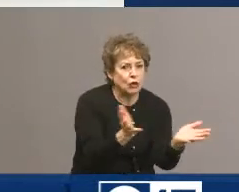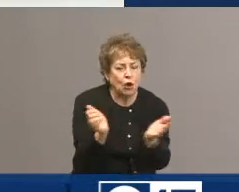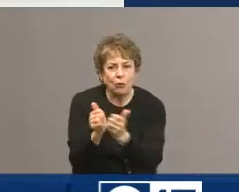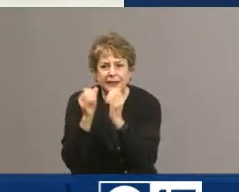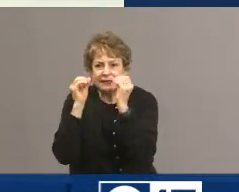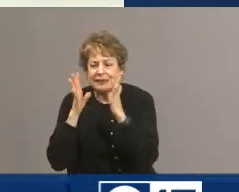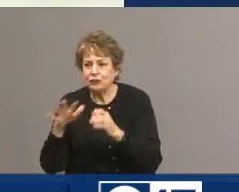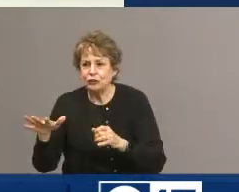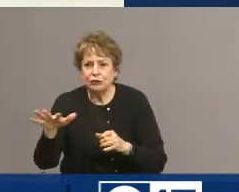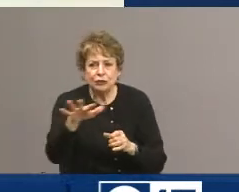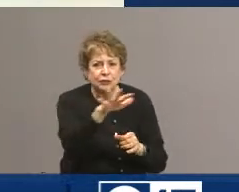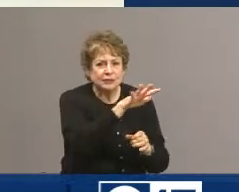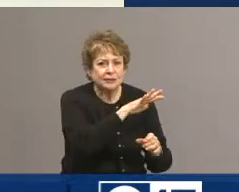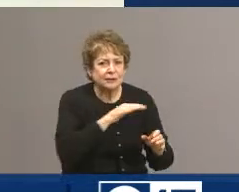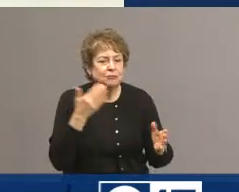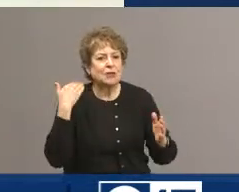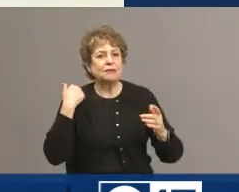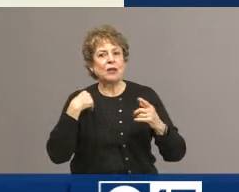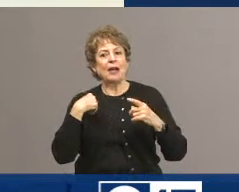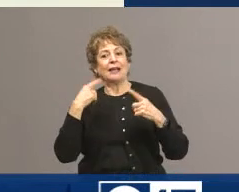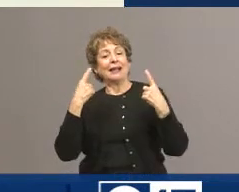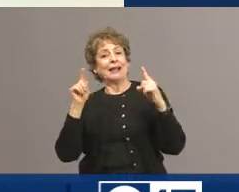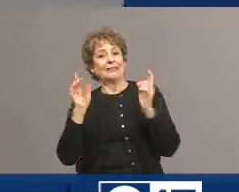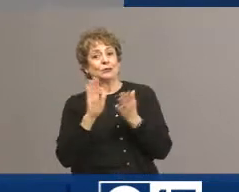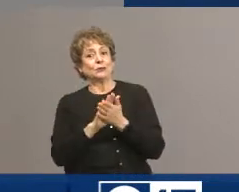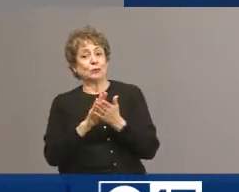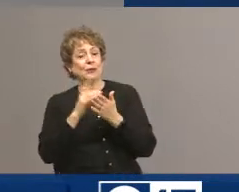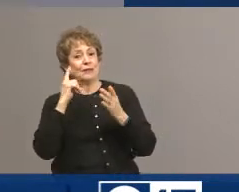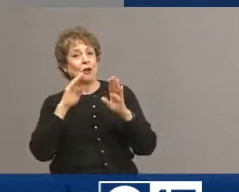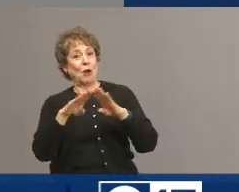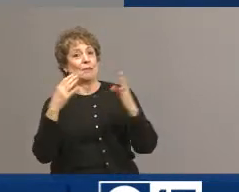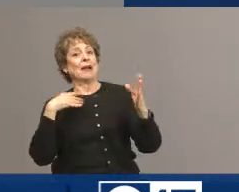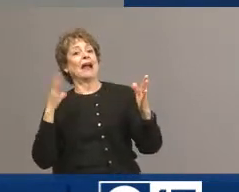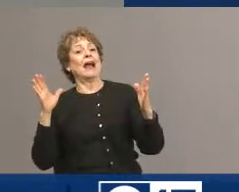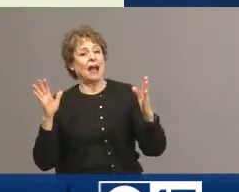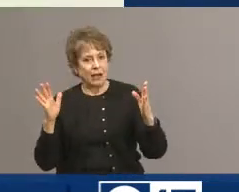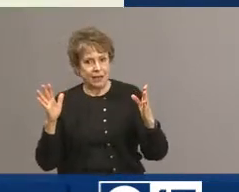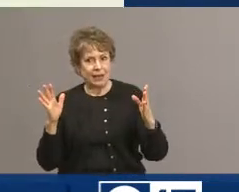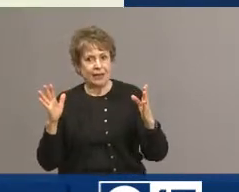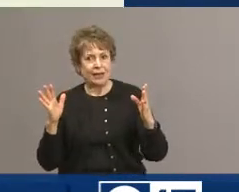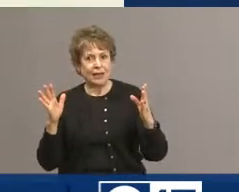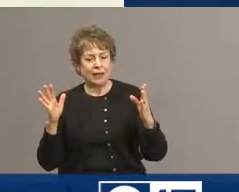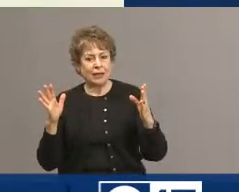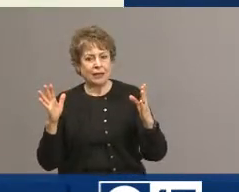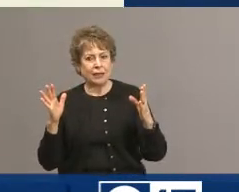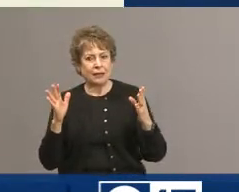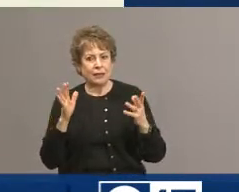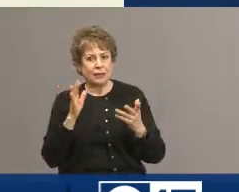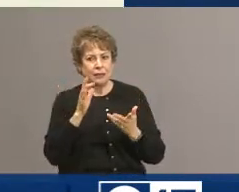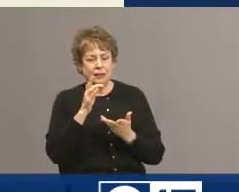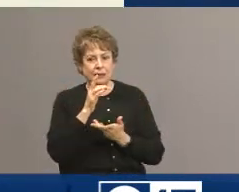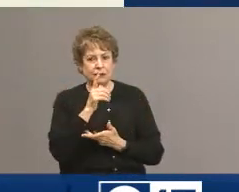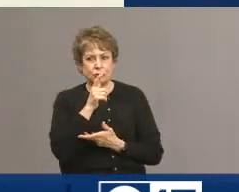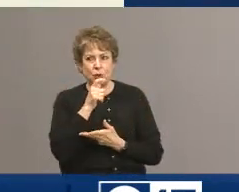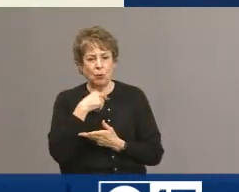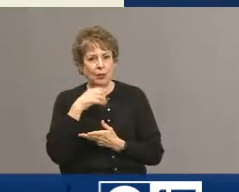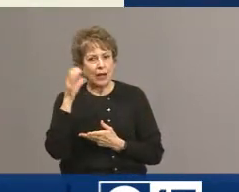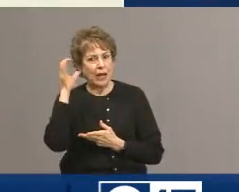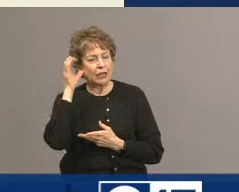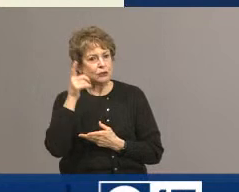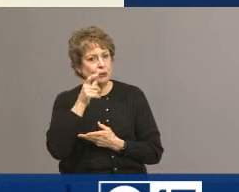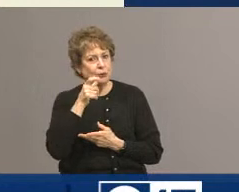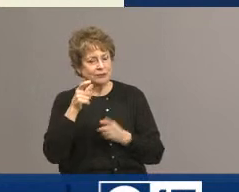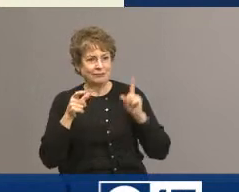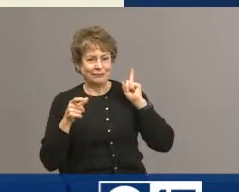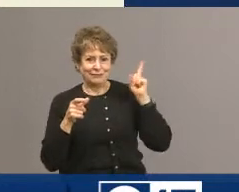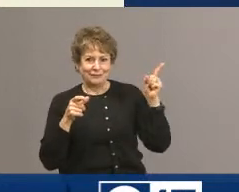informed by the superintendents of the public school districts. Our decisions will continue to be informed by the subject matter experts. So might there be more